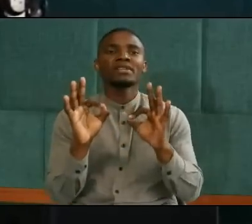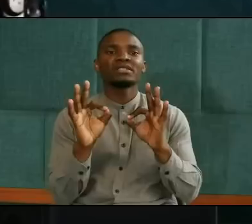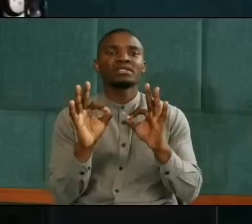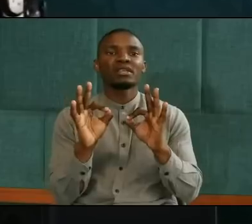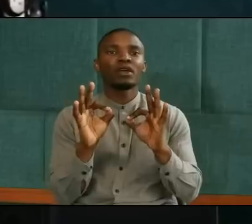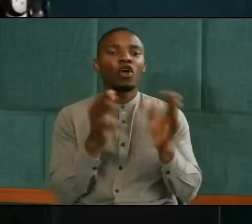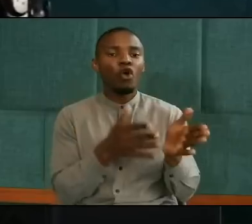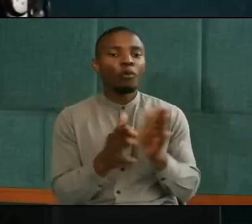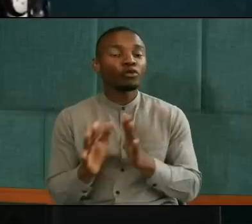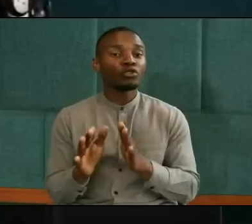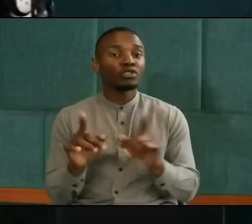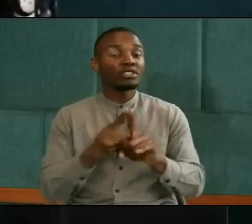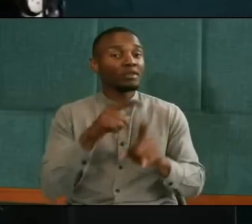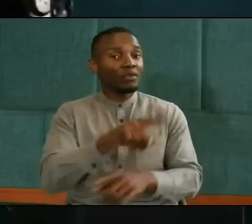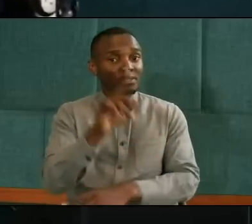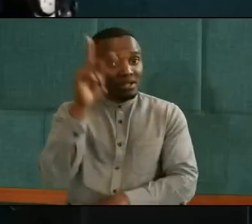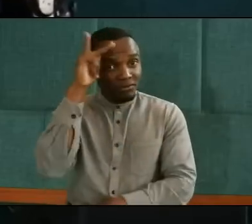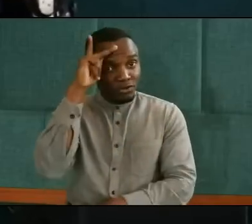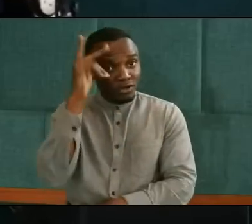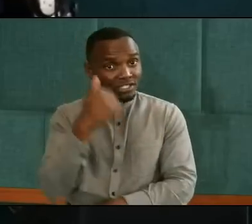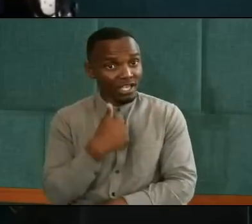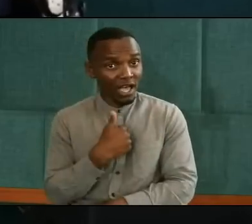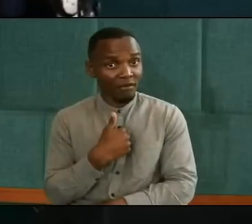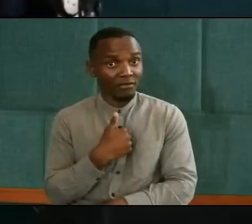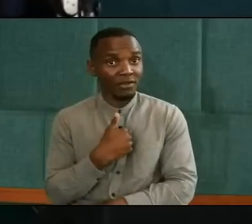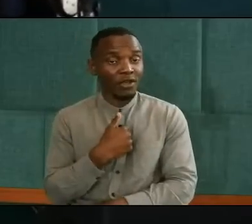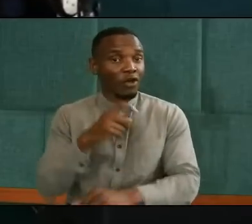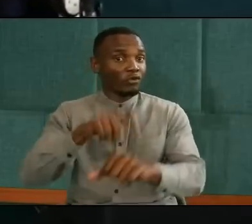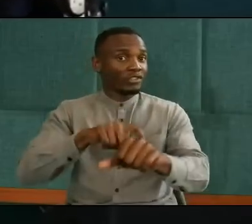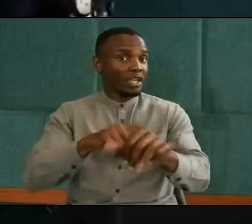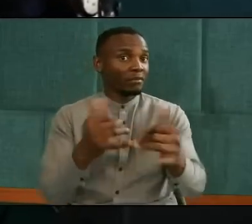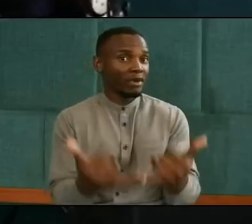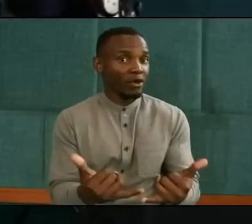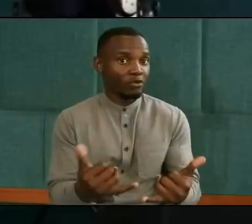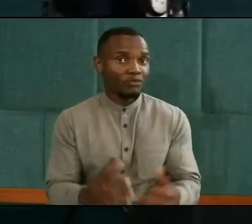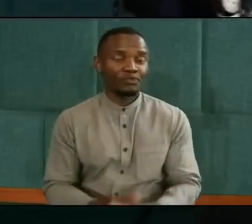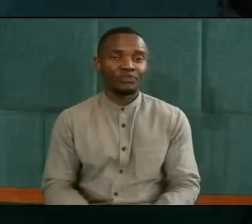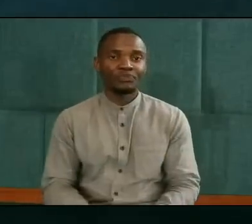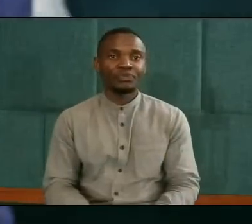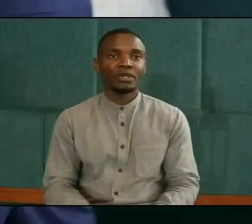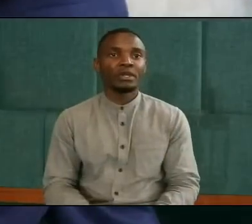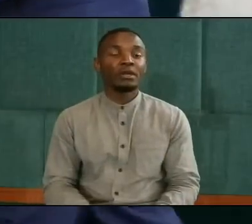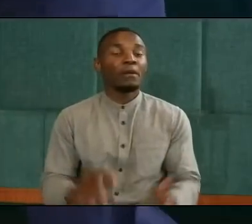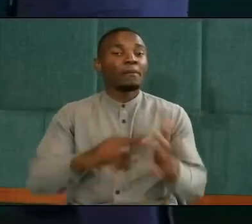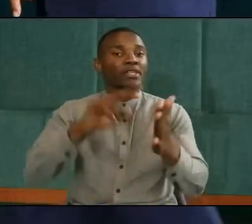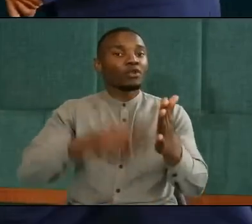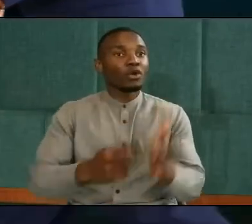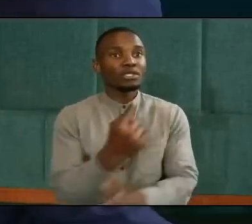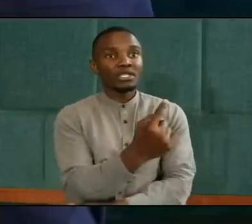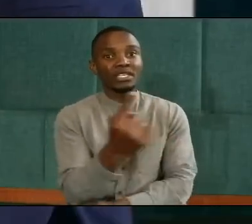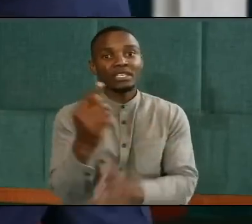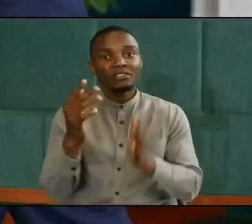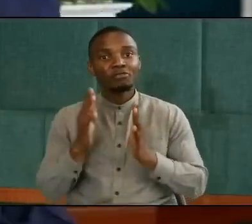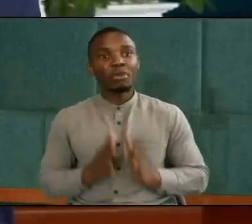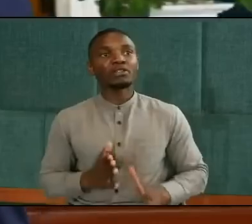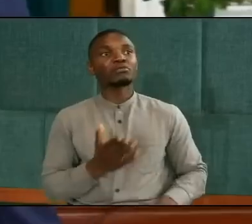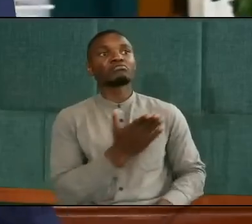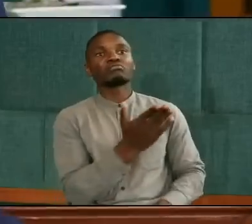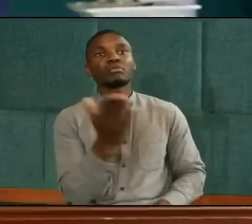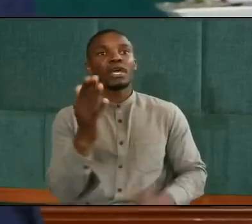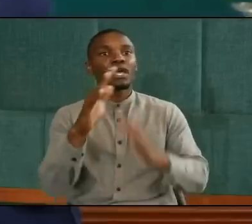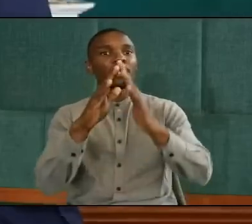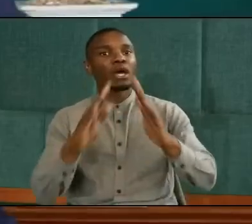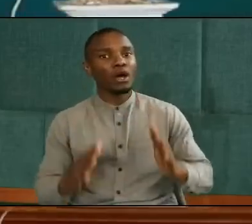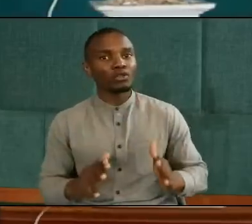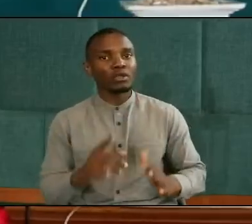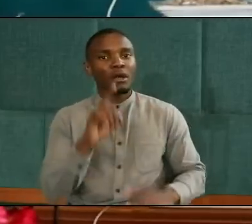have foreknowledge of where we are. So every man in their house